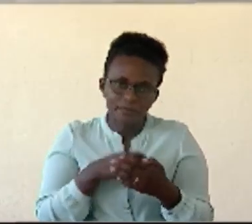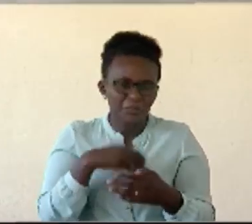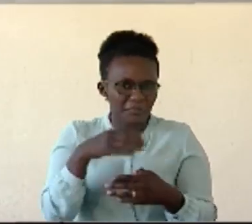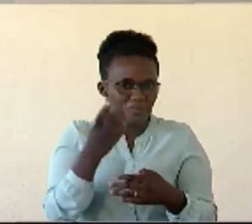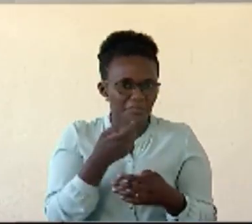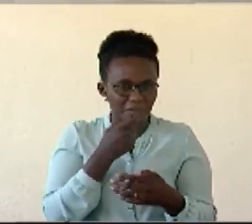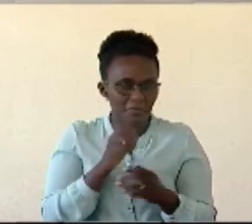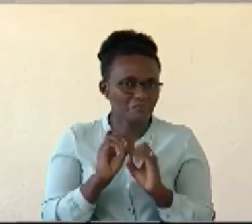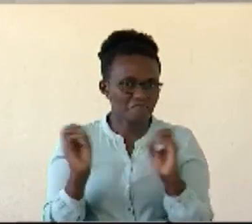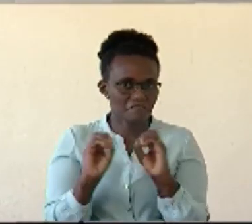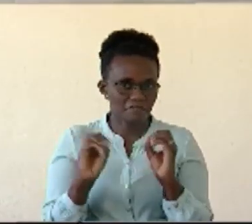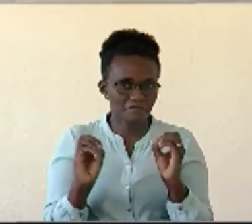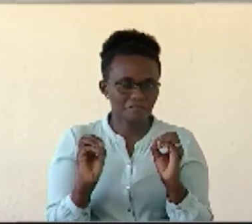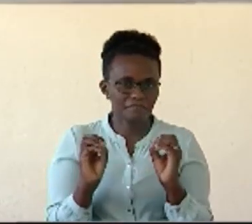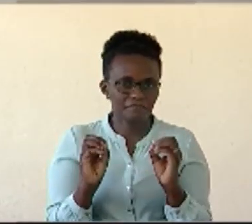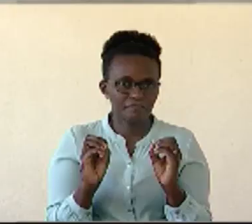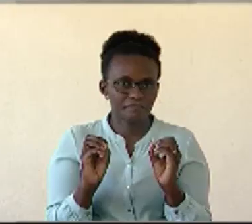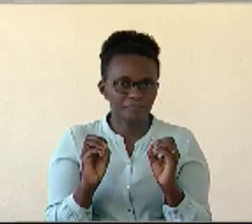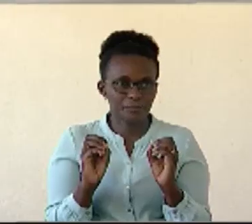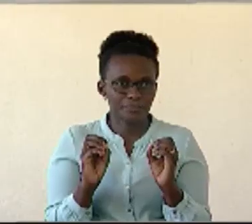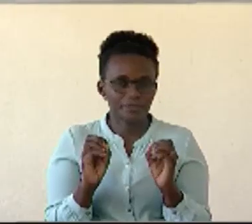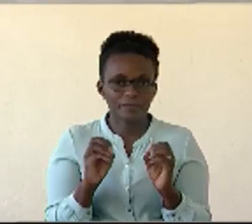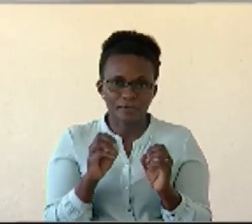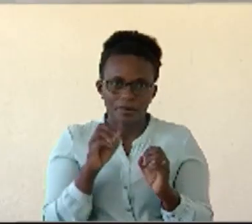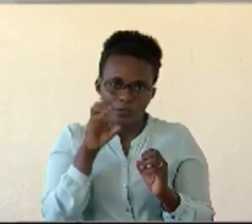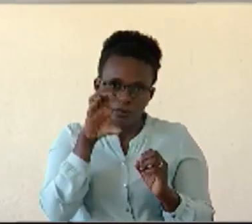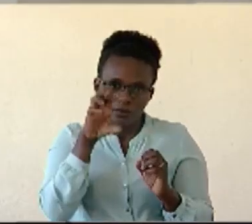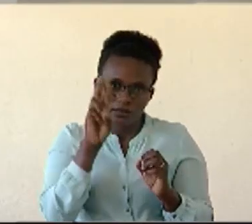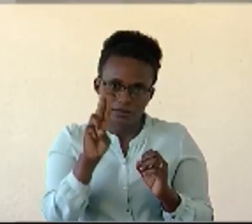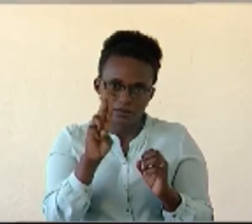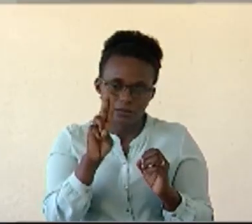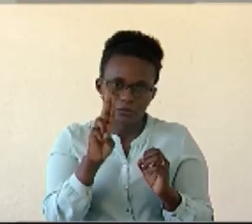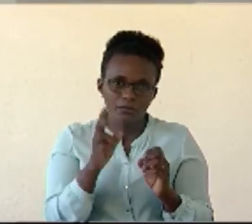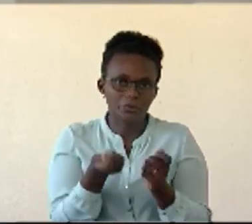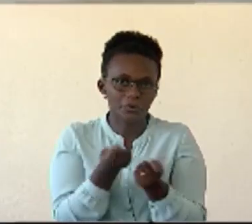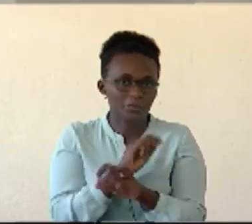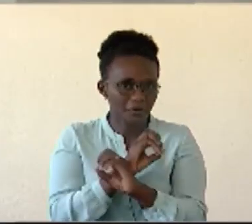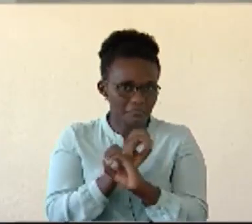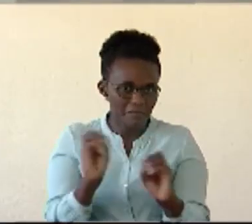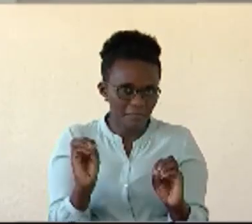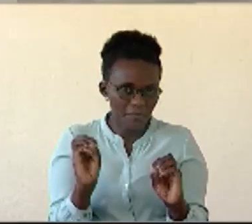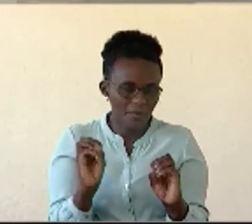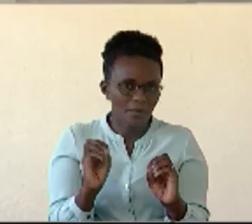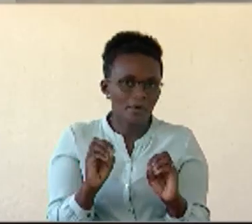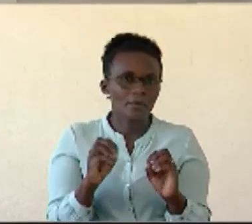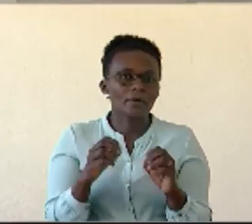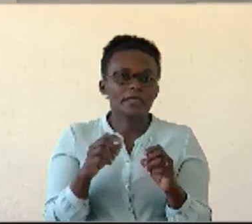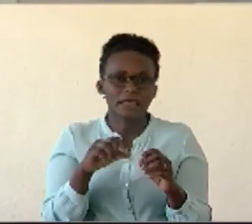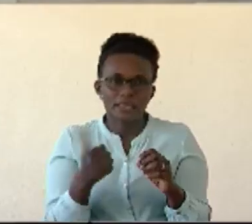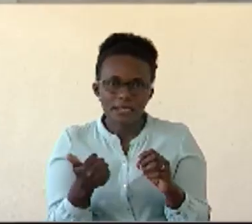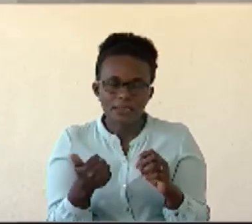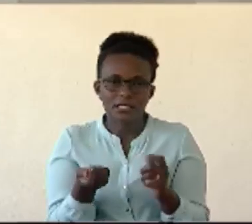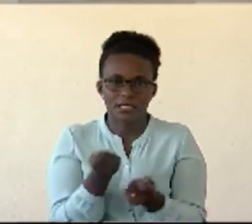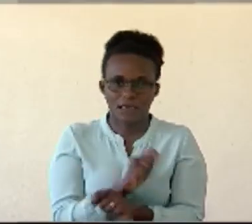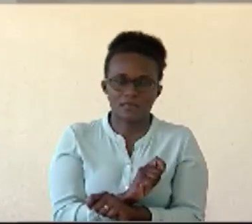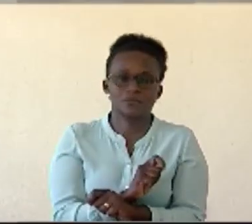What about this? Do you see anything happening? You may think there is nothing that is happening. So